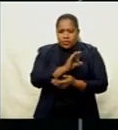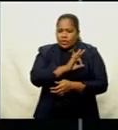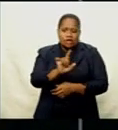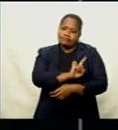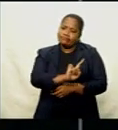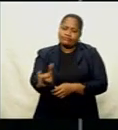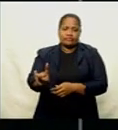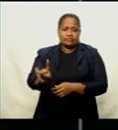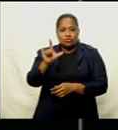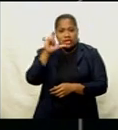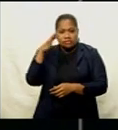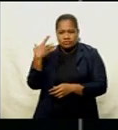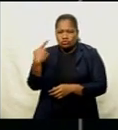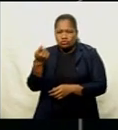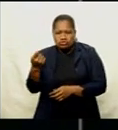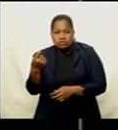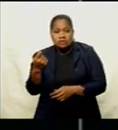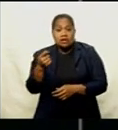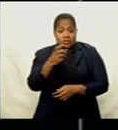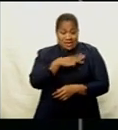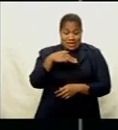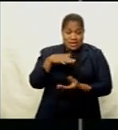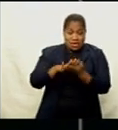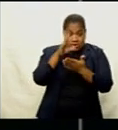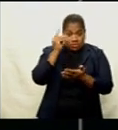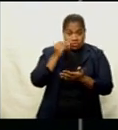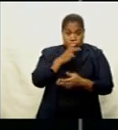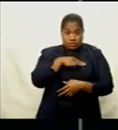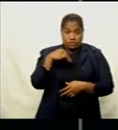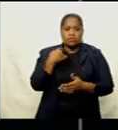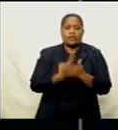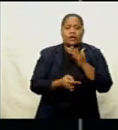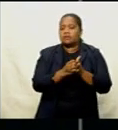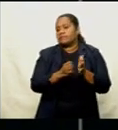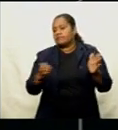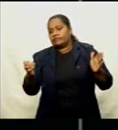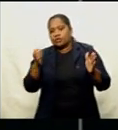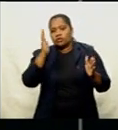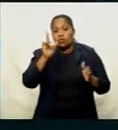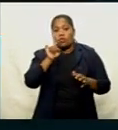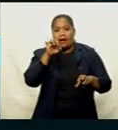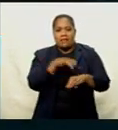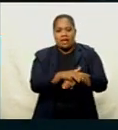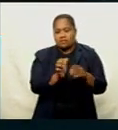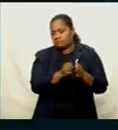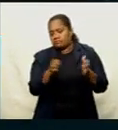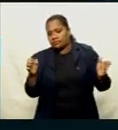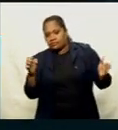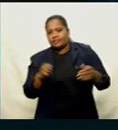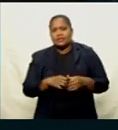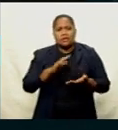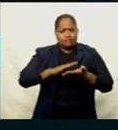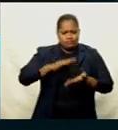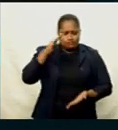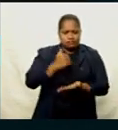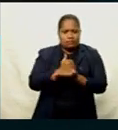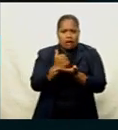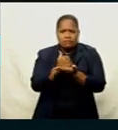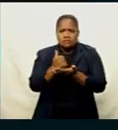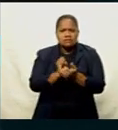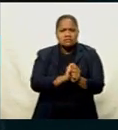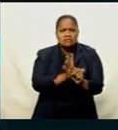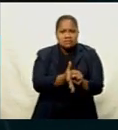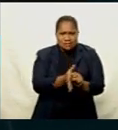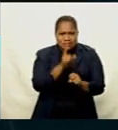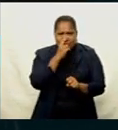classrooms anytime soon, with the Education Ministry extending the closure of schools for a month. With increasing numbers of COVID-19 cases, the